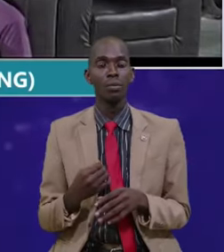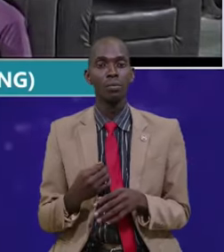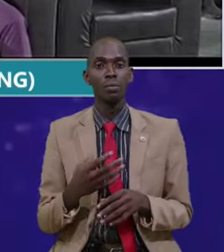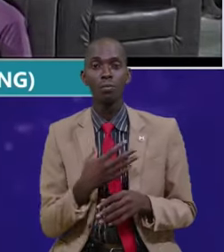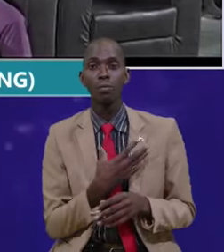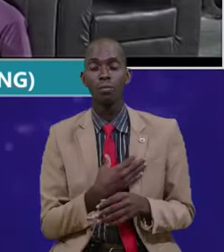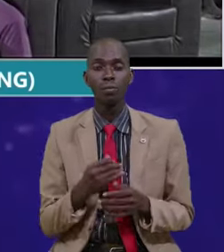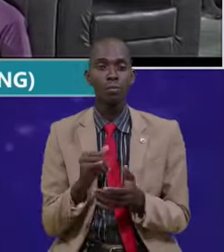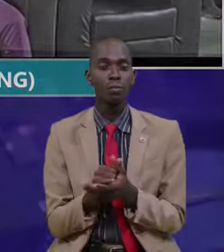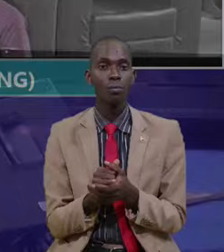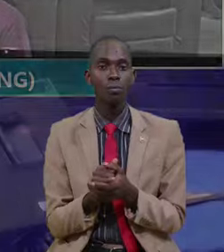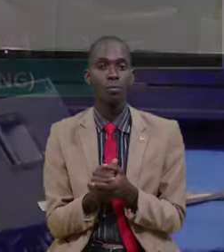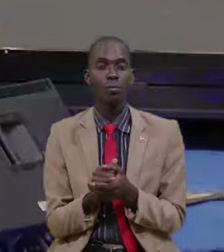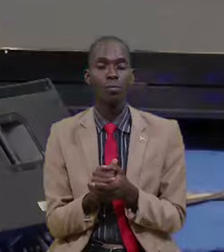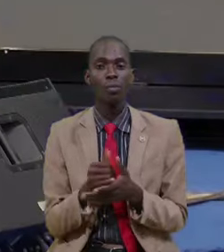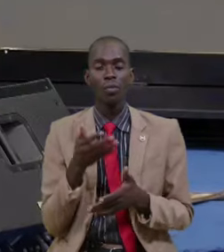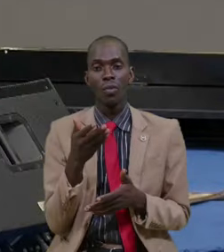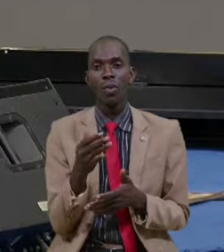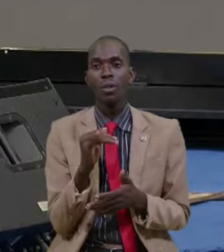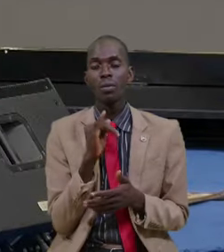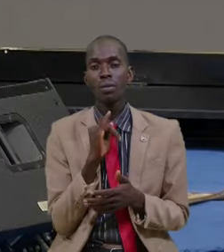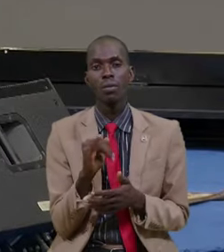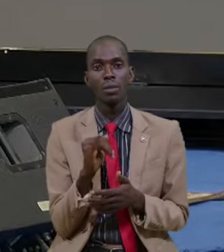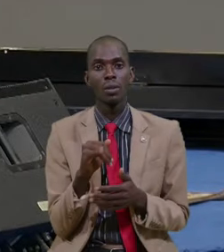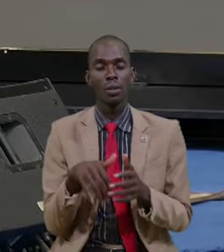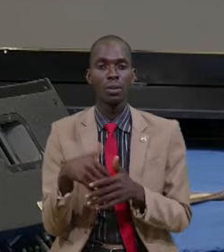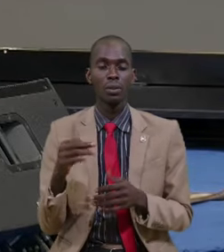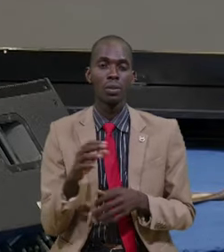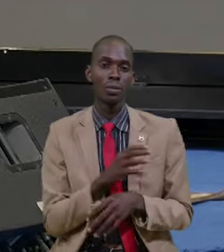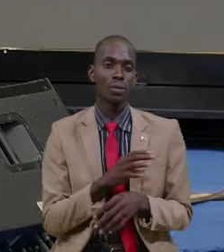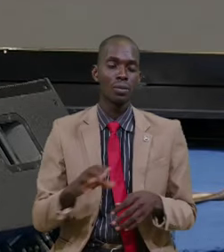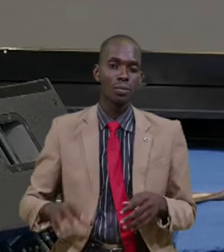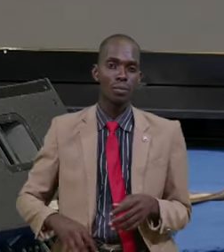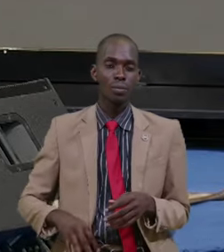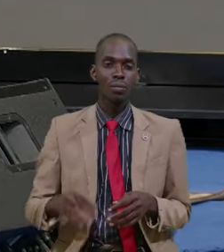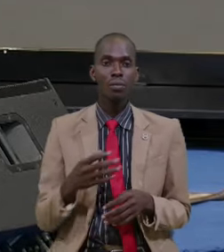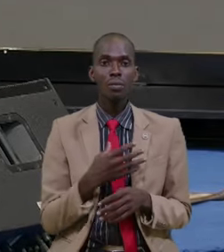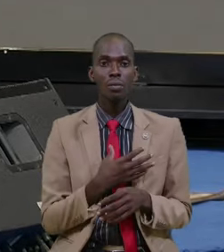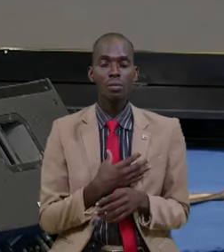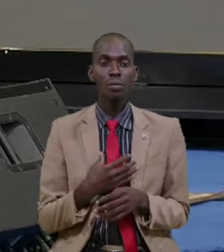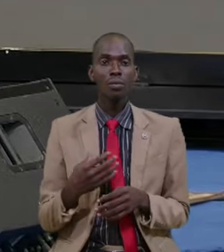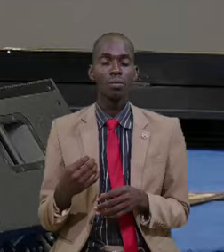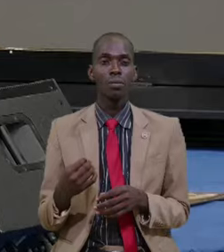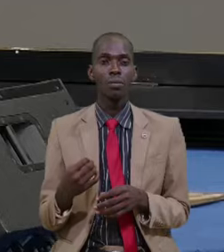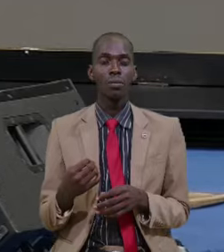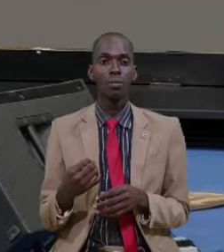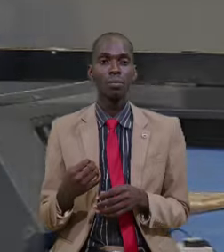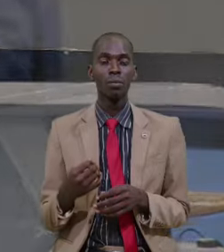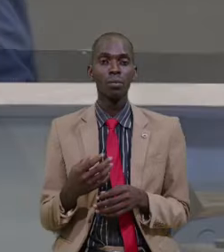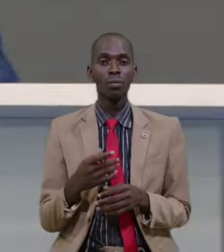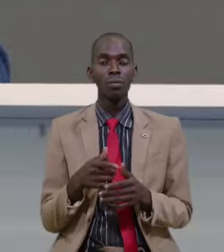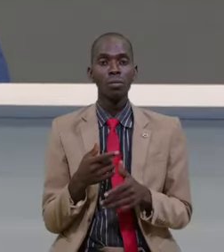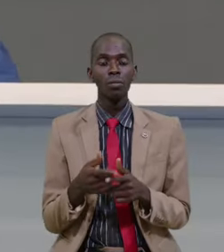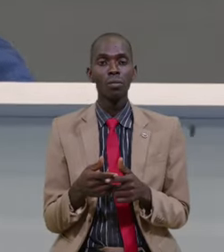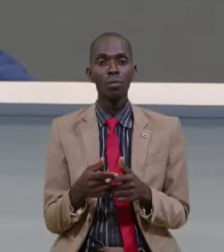without Christ. There we are outside Christ. There we are in the grave of the world. There we are